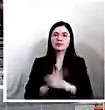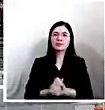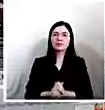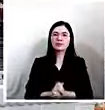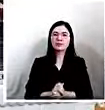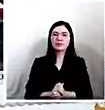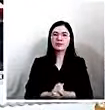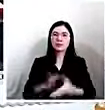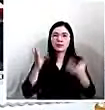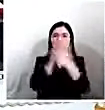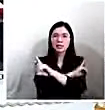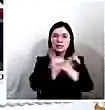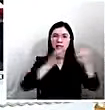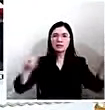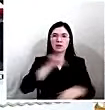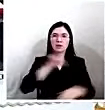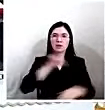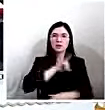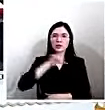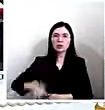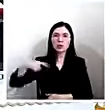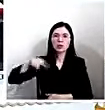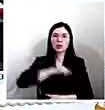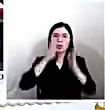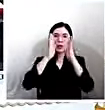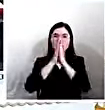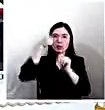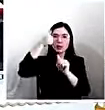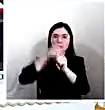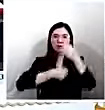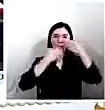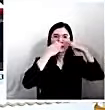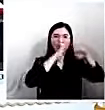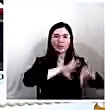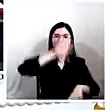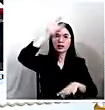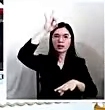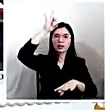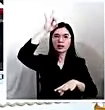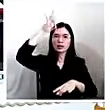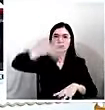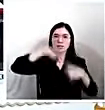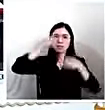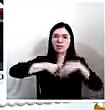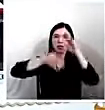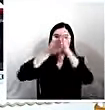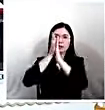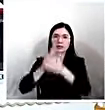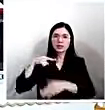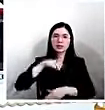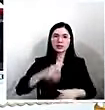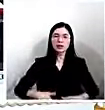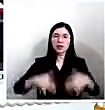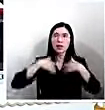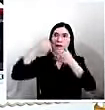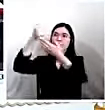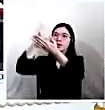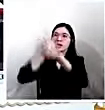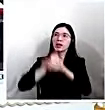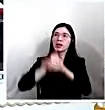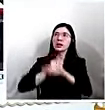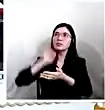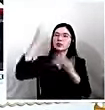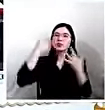evil. Deliver us, Lord, we pray, from every evil. Graciously grant peace in our days, that by the help of your mercy, we